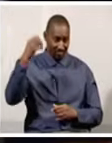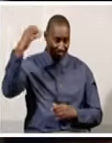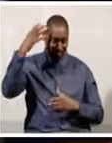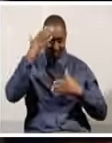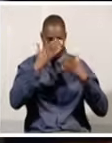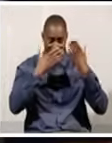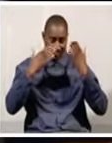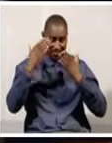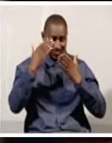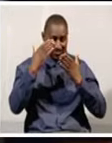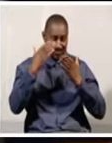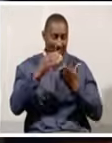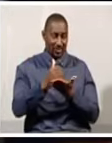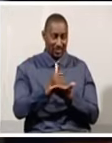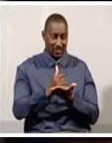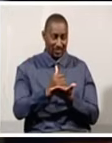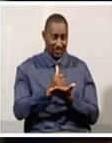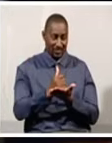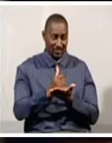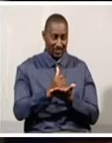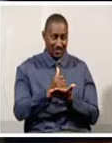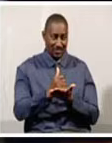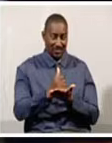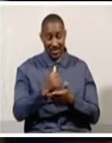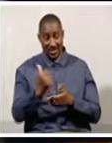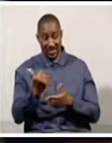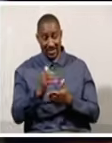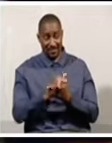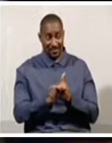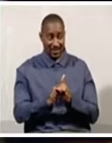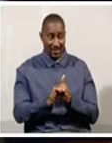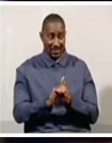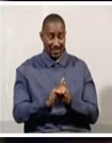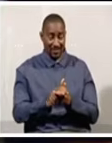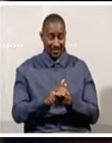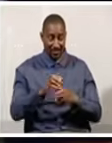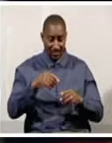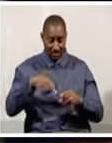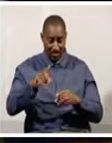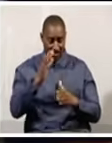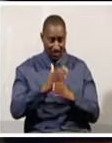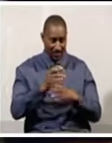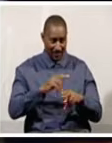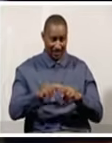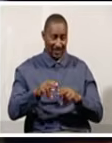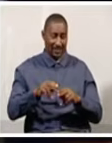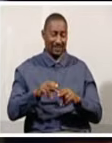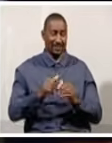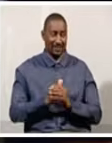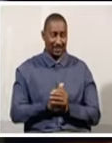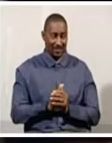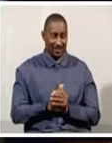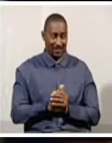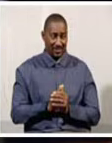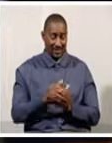the matter was clarified that another colleague was then able to make it faster than I would. Mm. So it was agreed that they would show up rather than